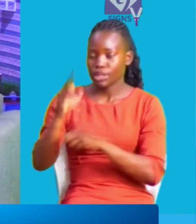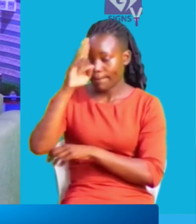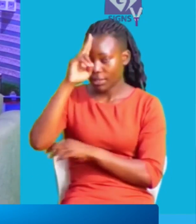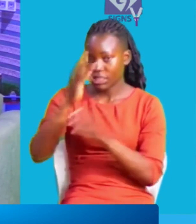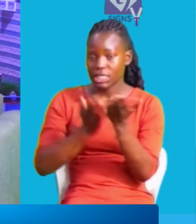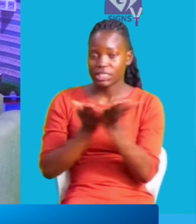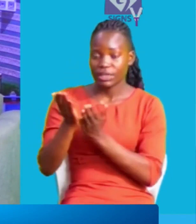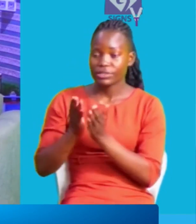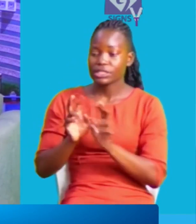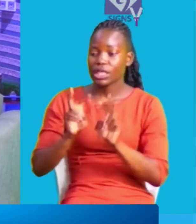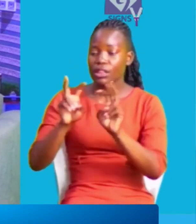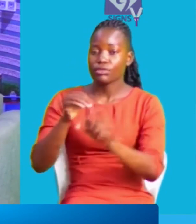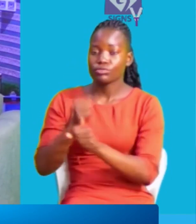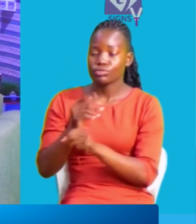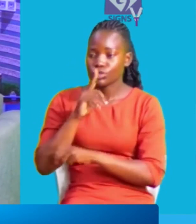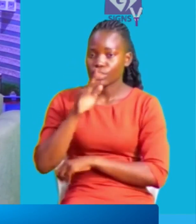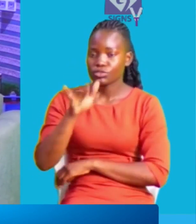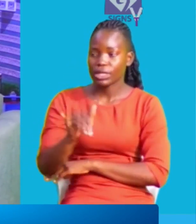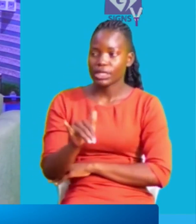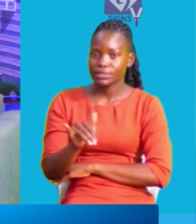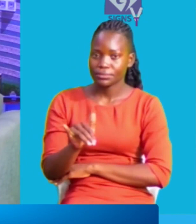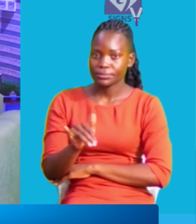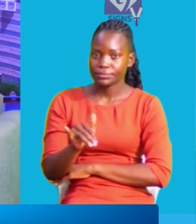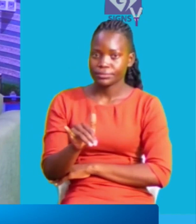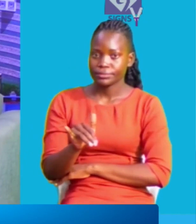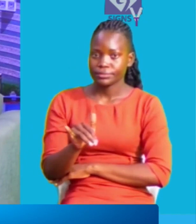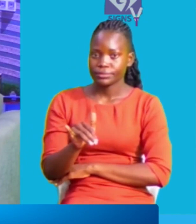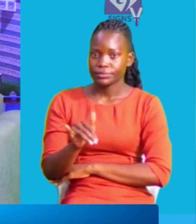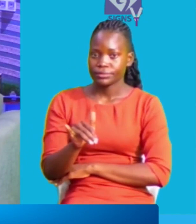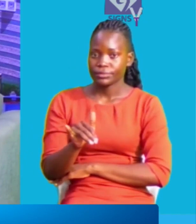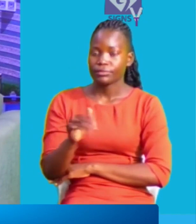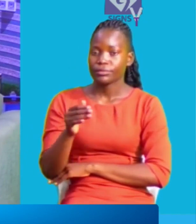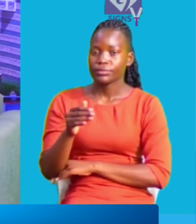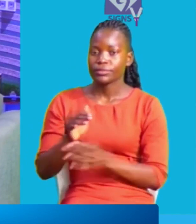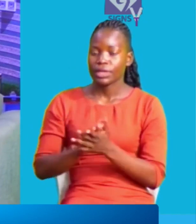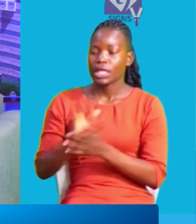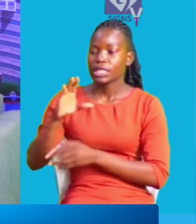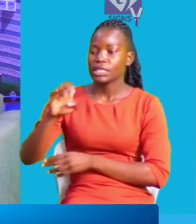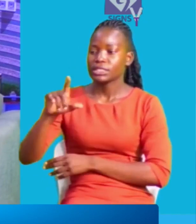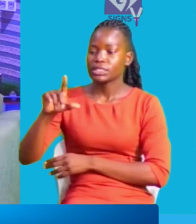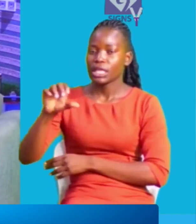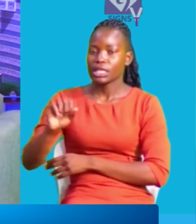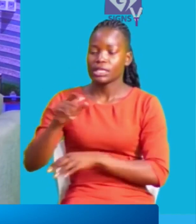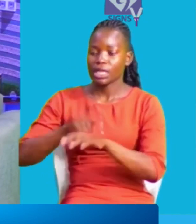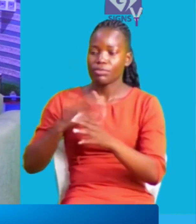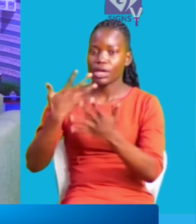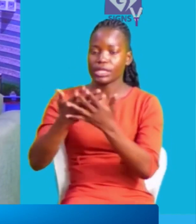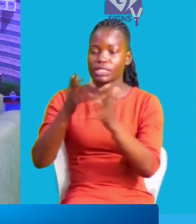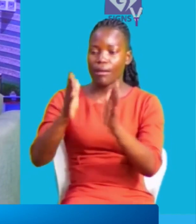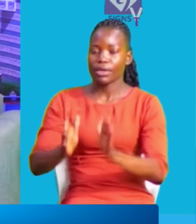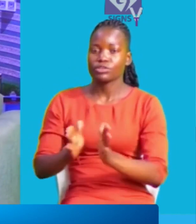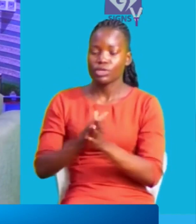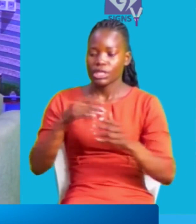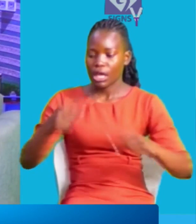things that the police service is looking to do to make sure at least the cells themselves are also accessible? Kishika